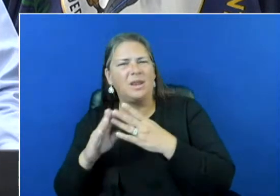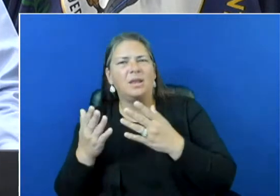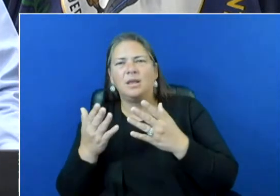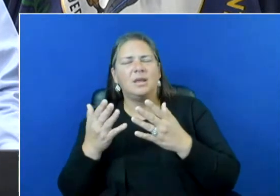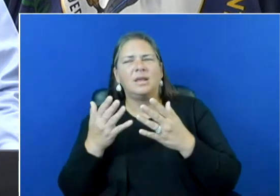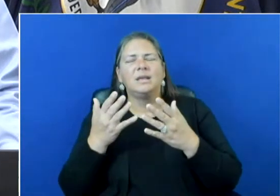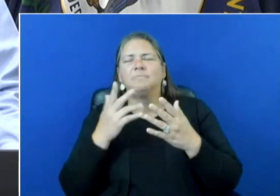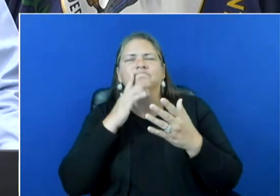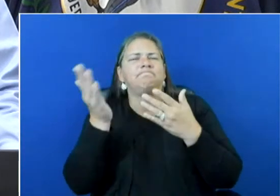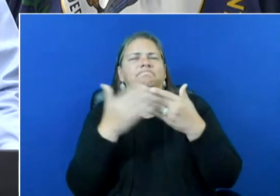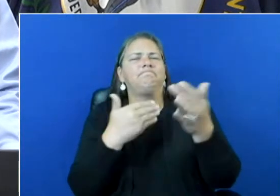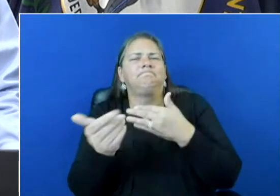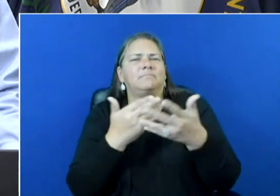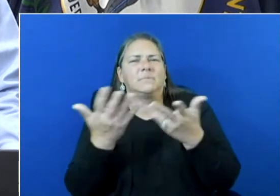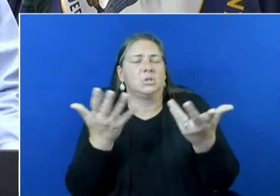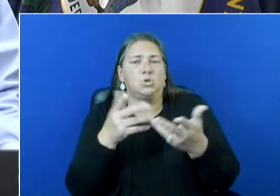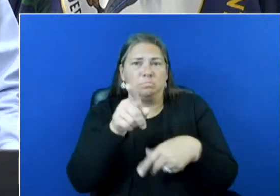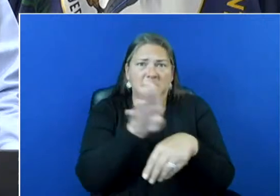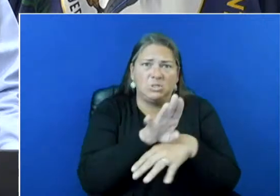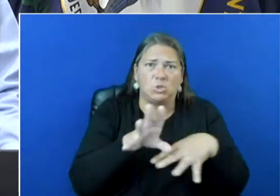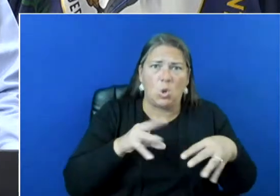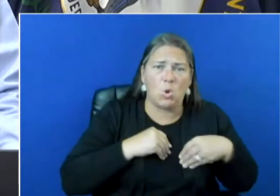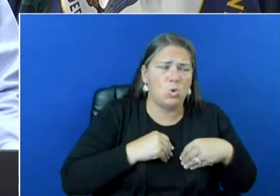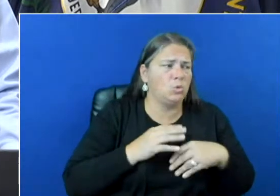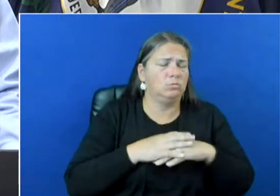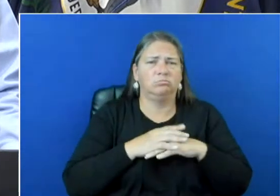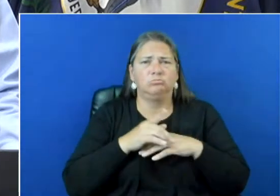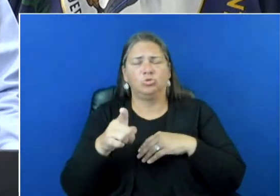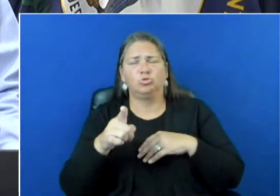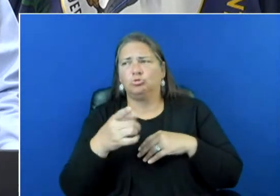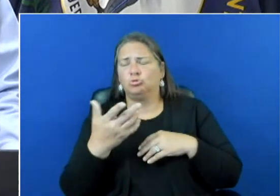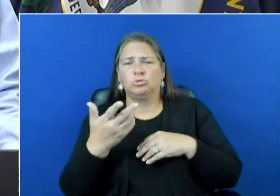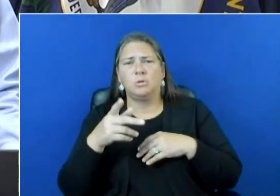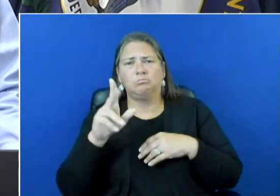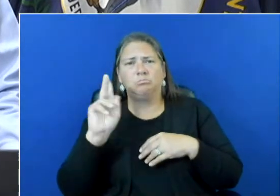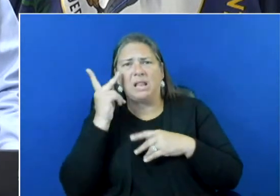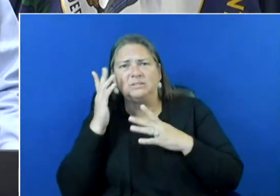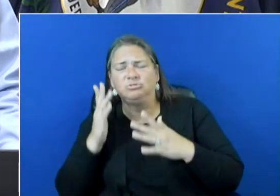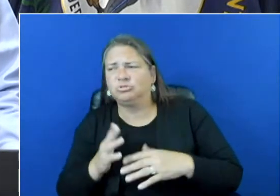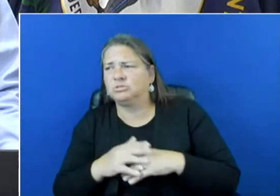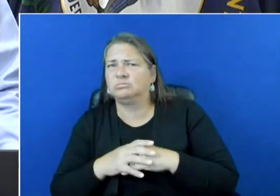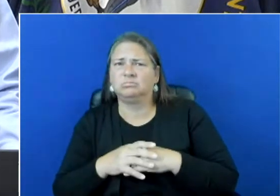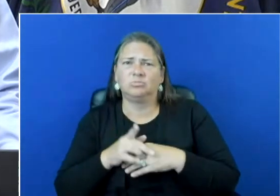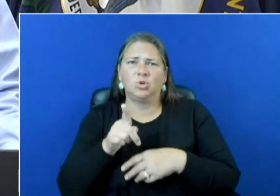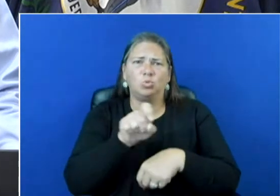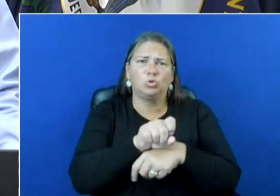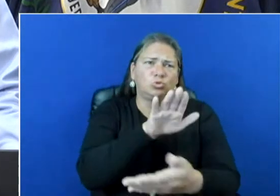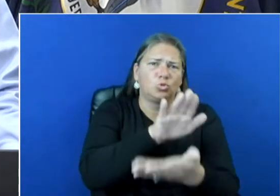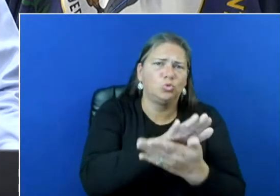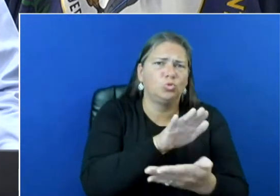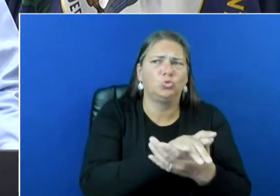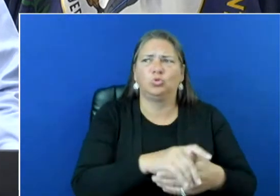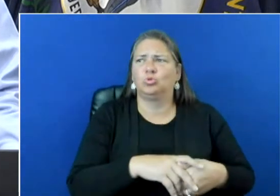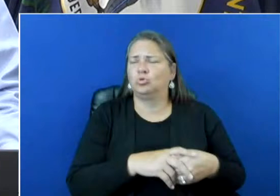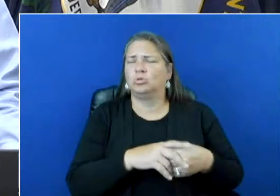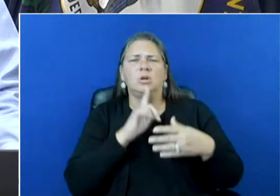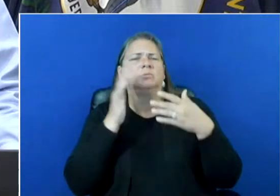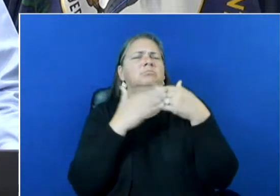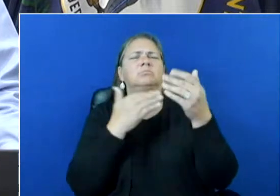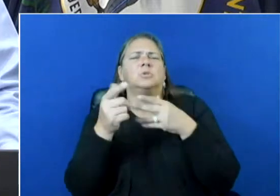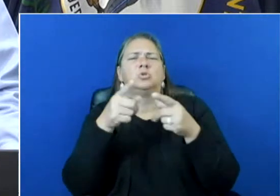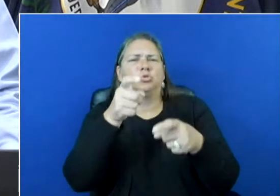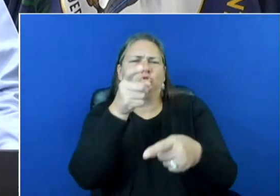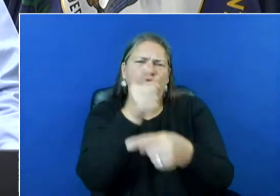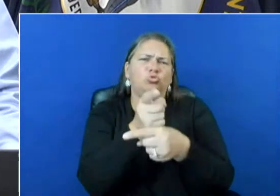you are a local official, whether you are a school official, we need you to have the courage to do the right thing